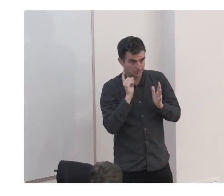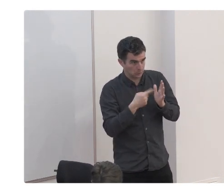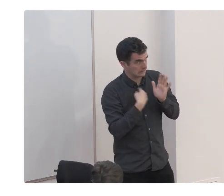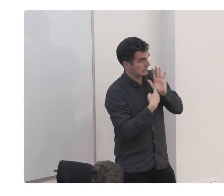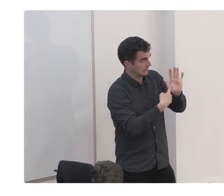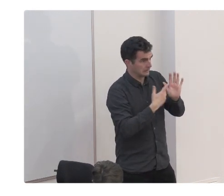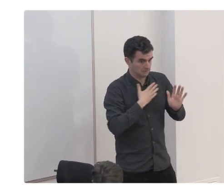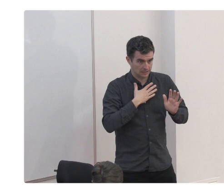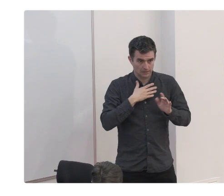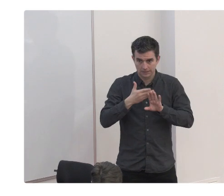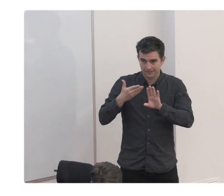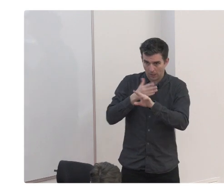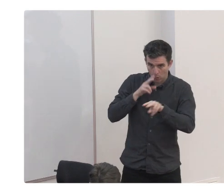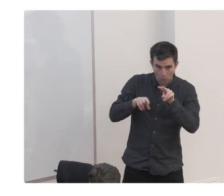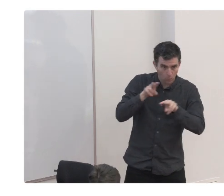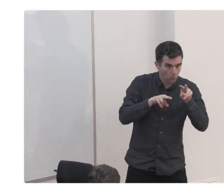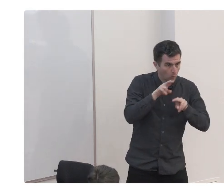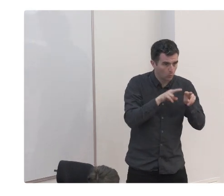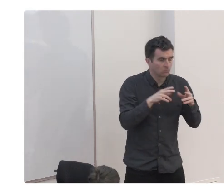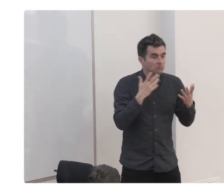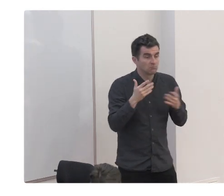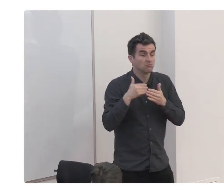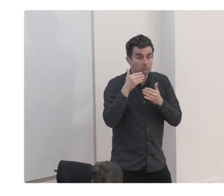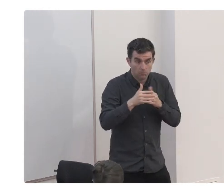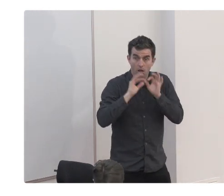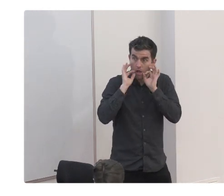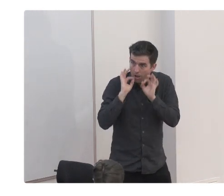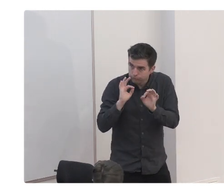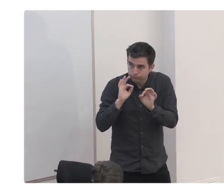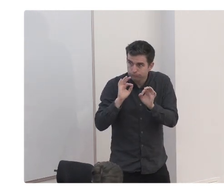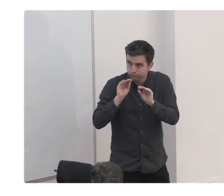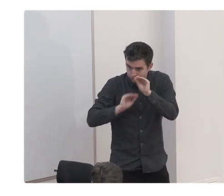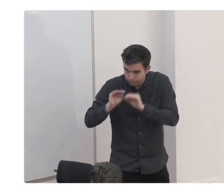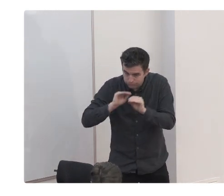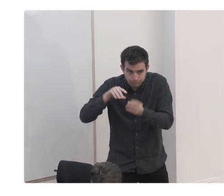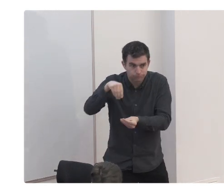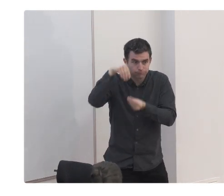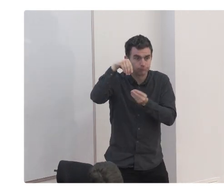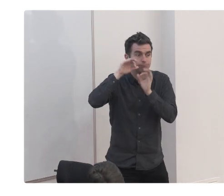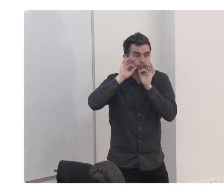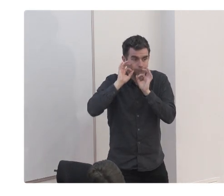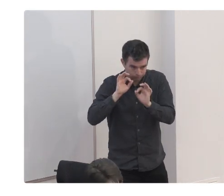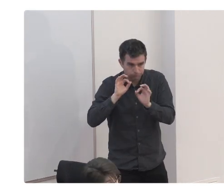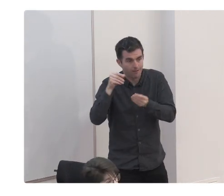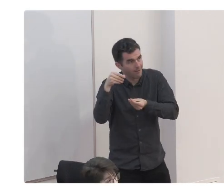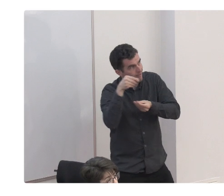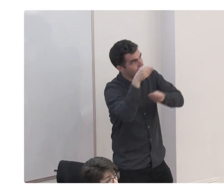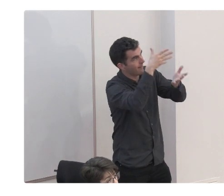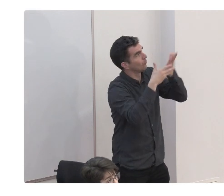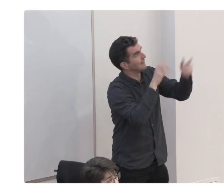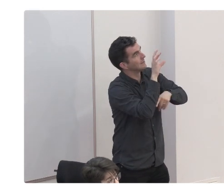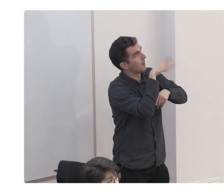But in 2021, after you all are aware, unfortunately, Afghanistan government collapsed, and